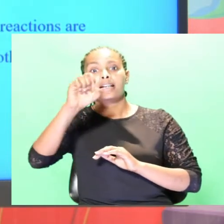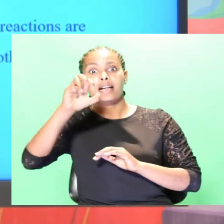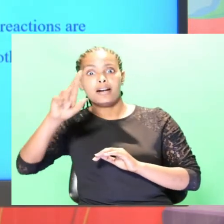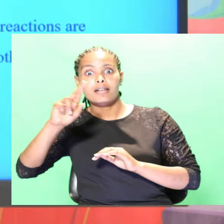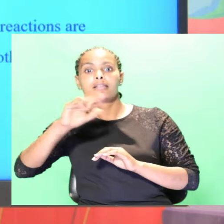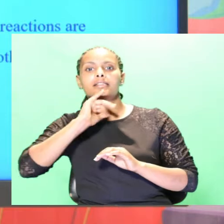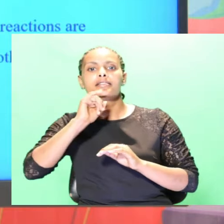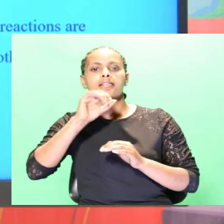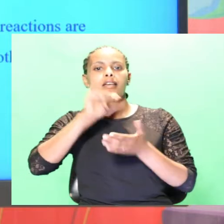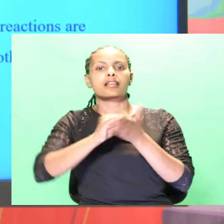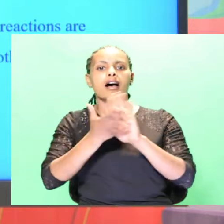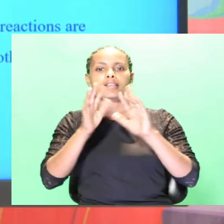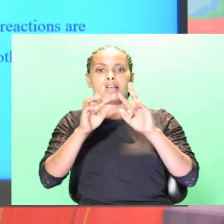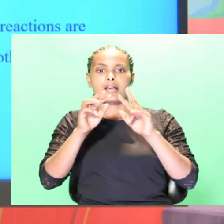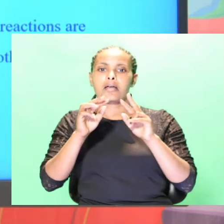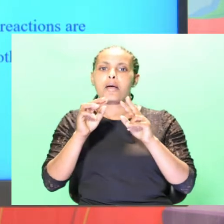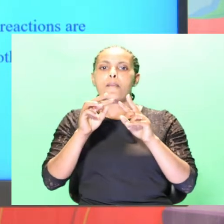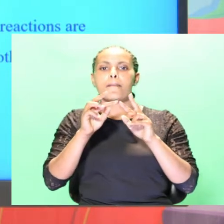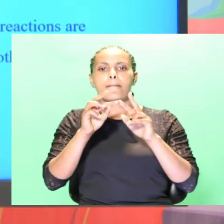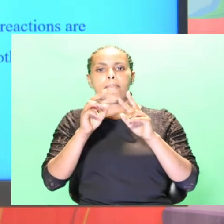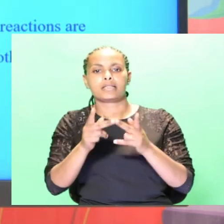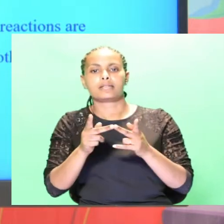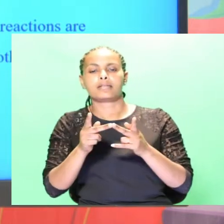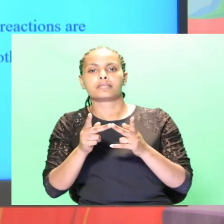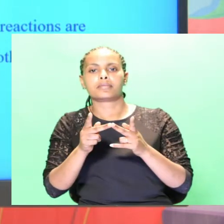has a mass and takes up space.